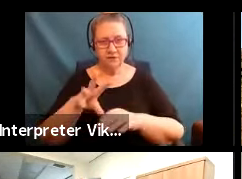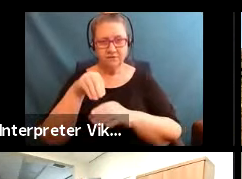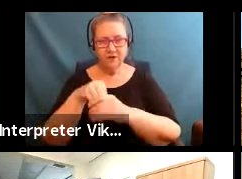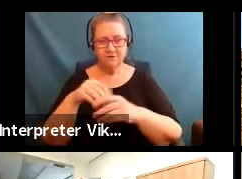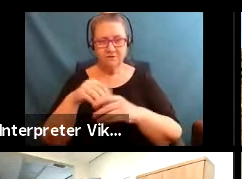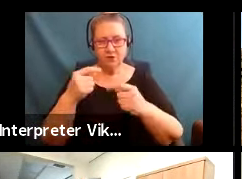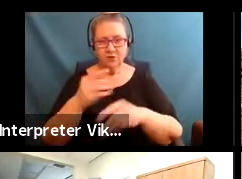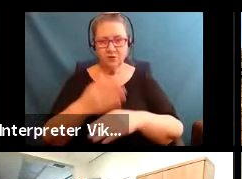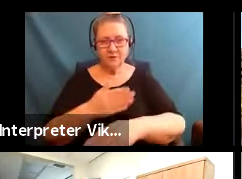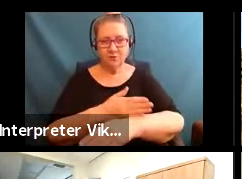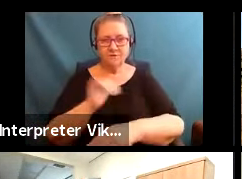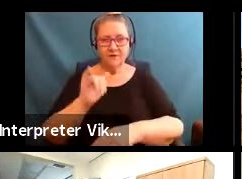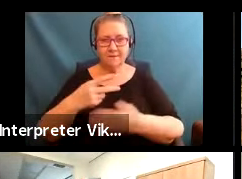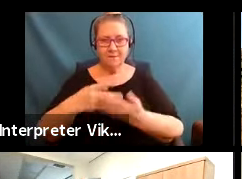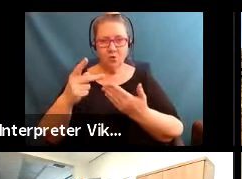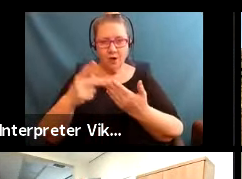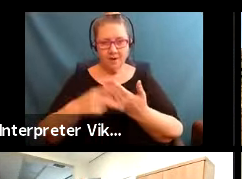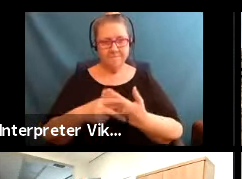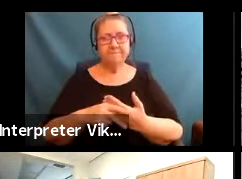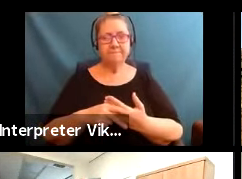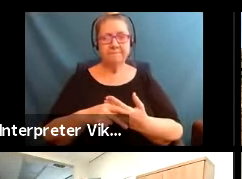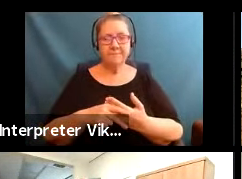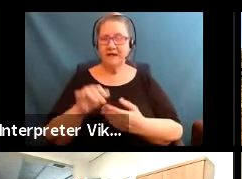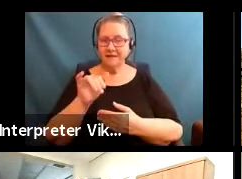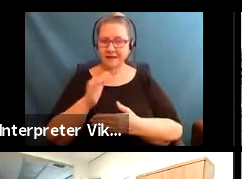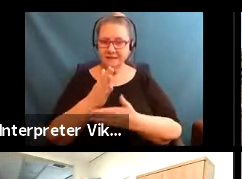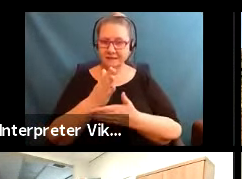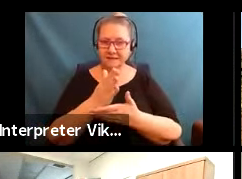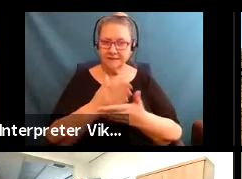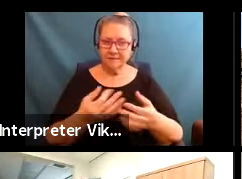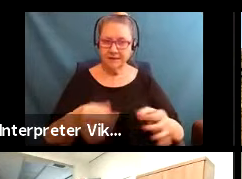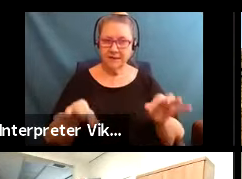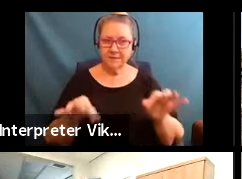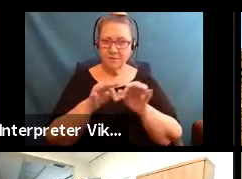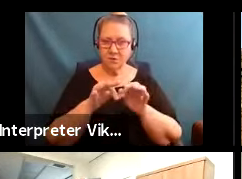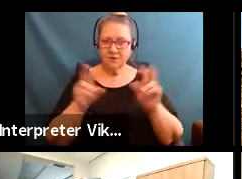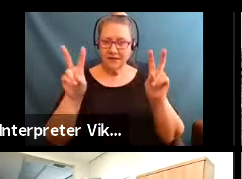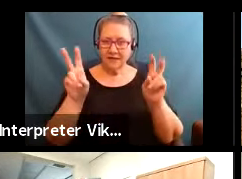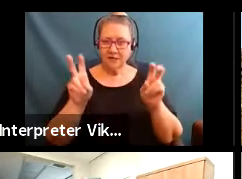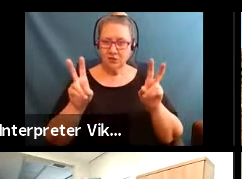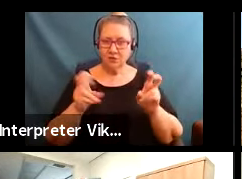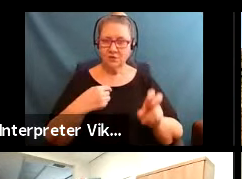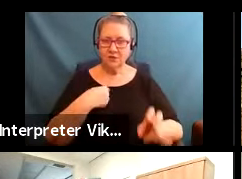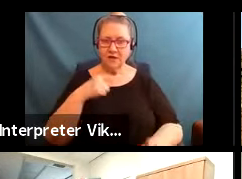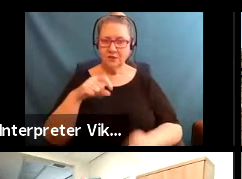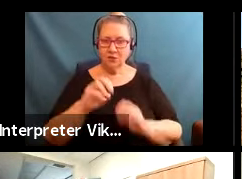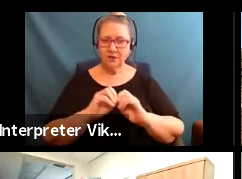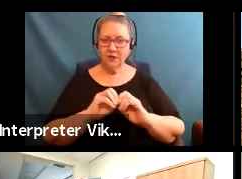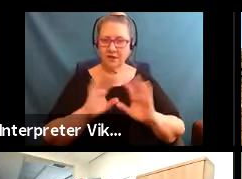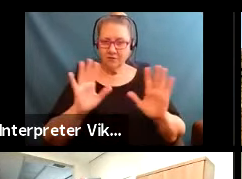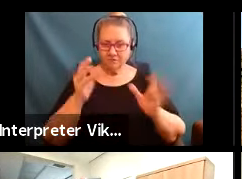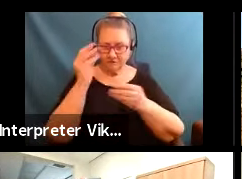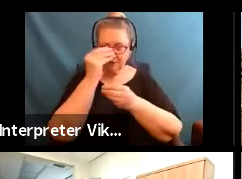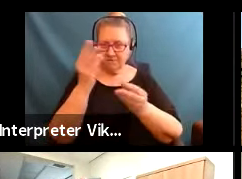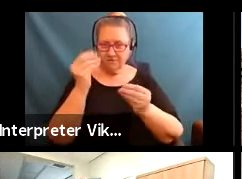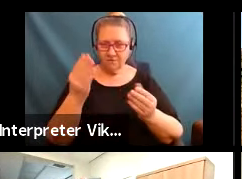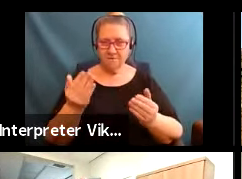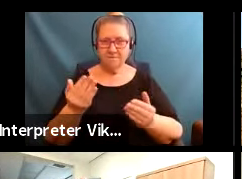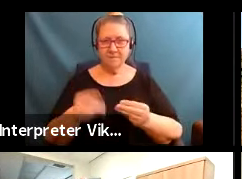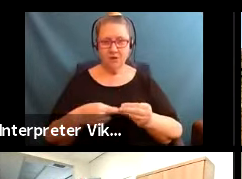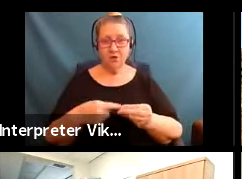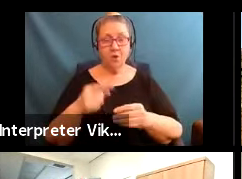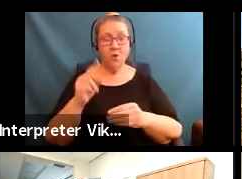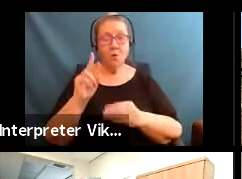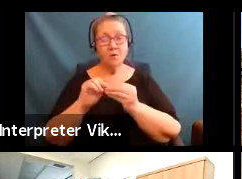over time. So those are just some key issues that I was asked to kind of update people on as well. Oh, and the